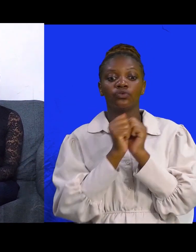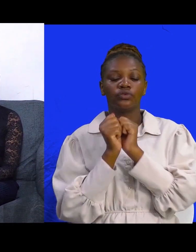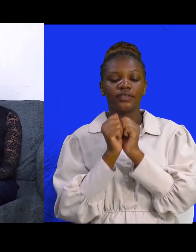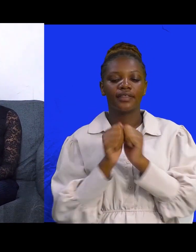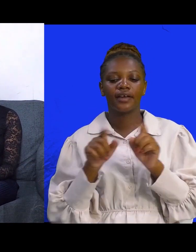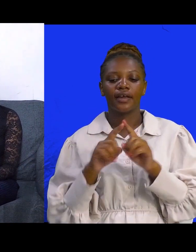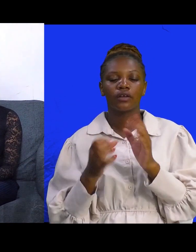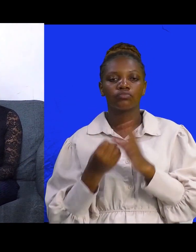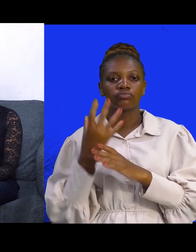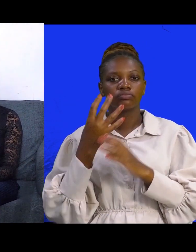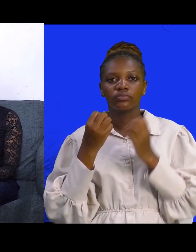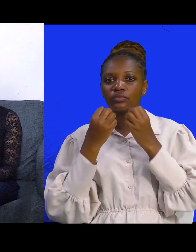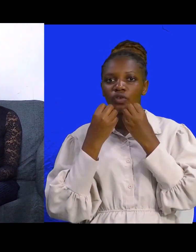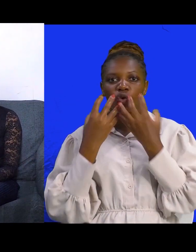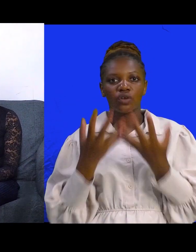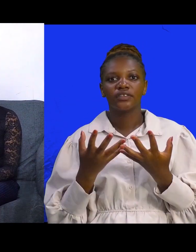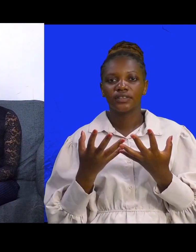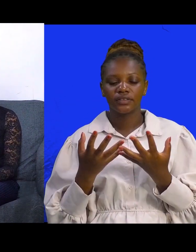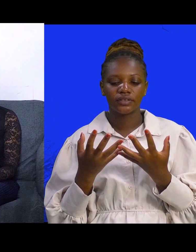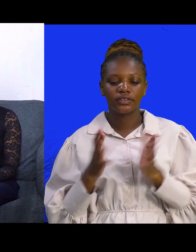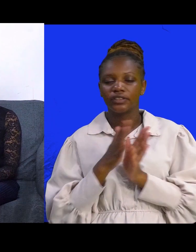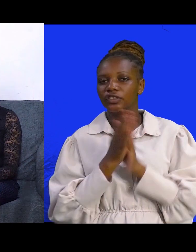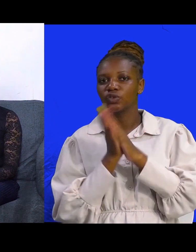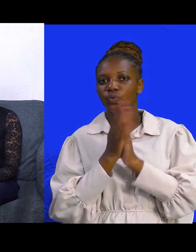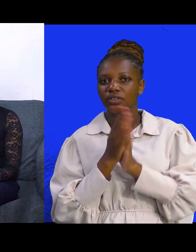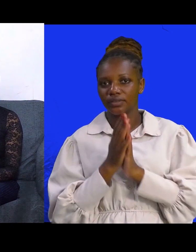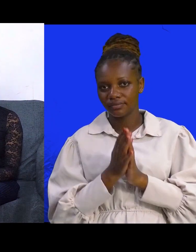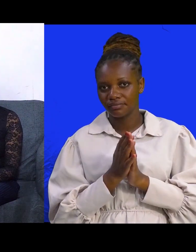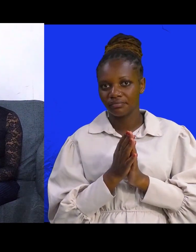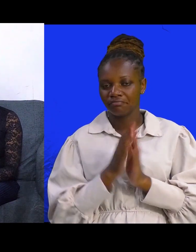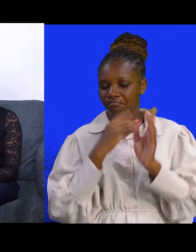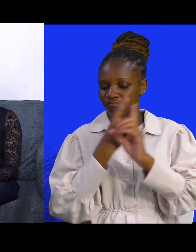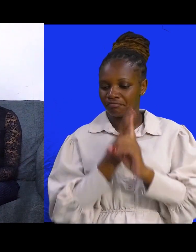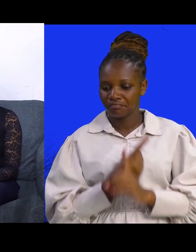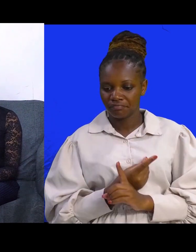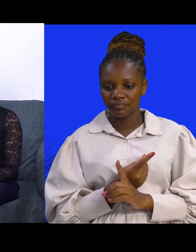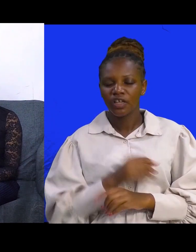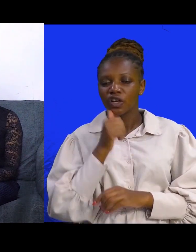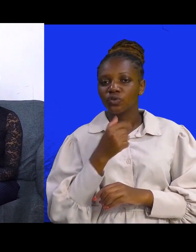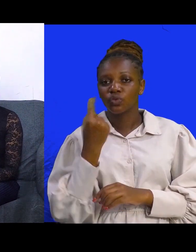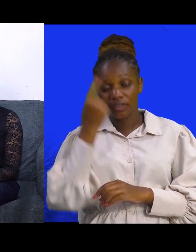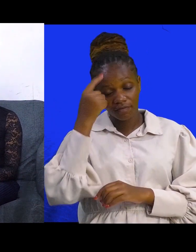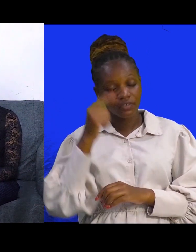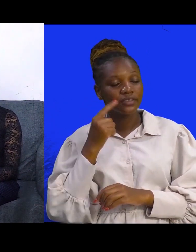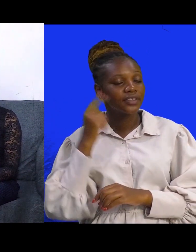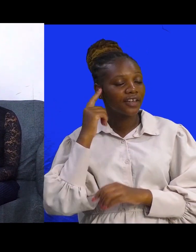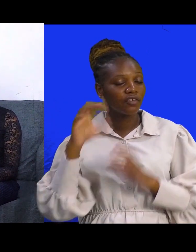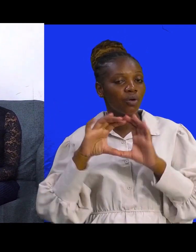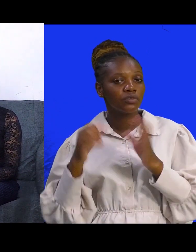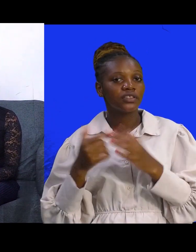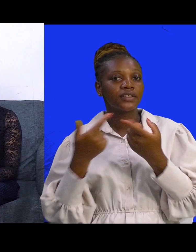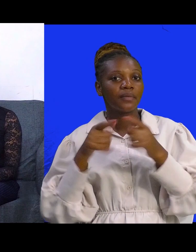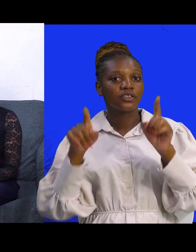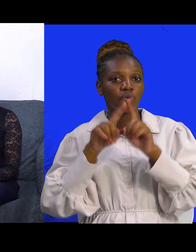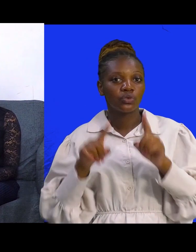come together and create content, they can not only be consumed with the deaf community,